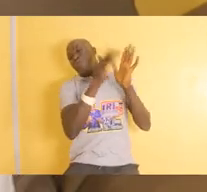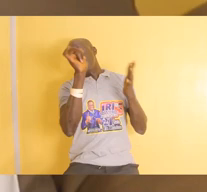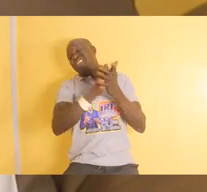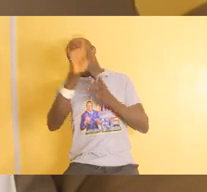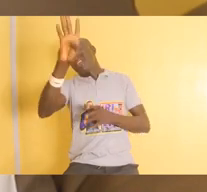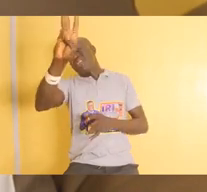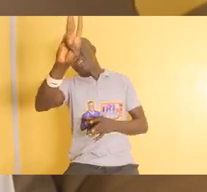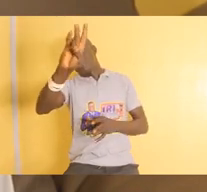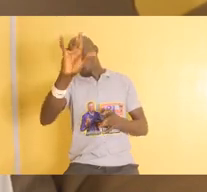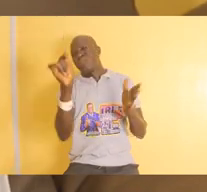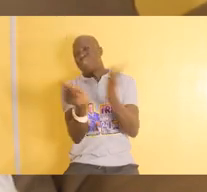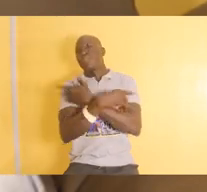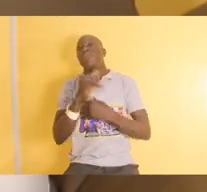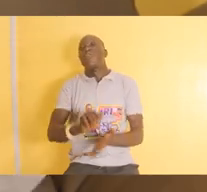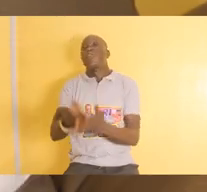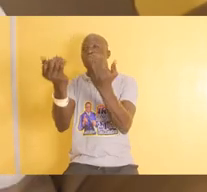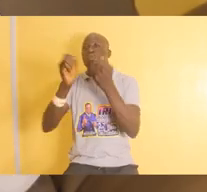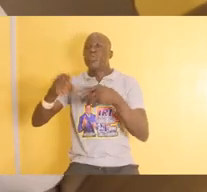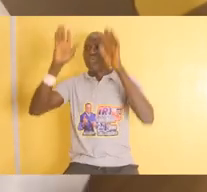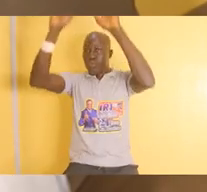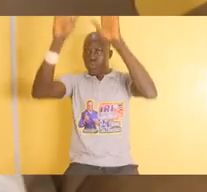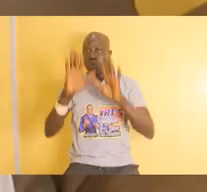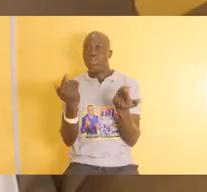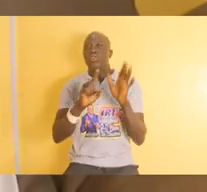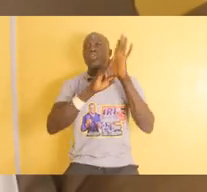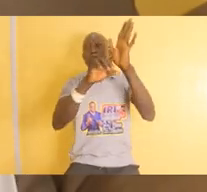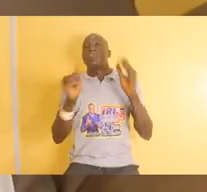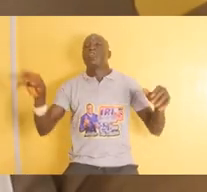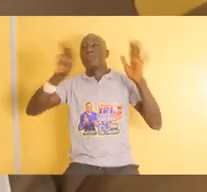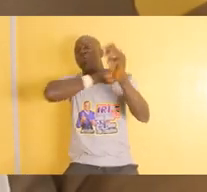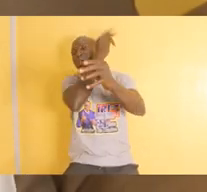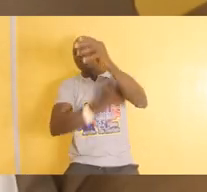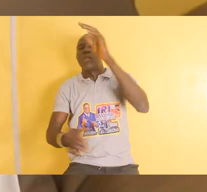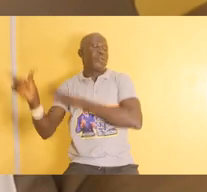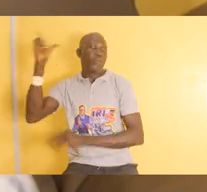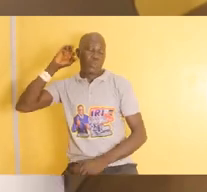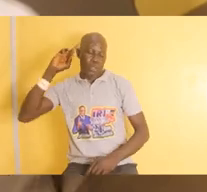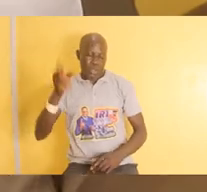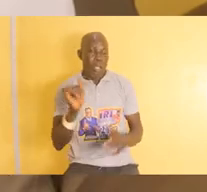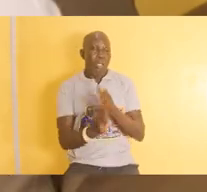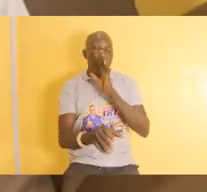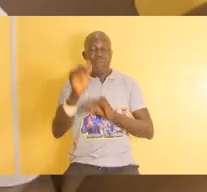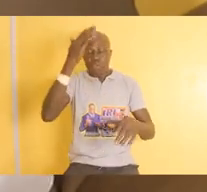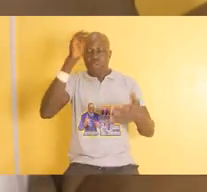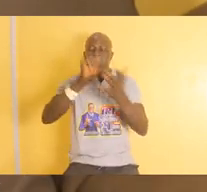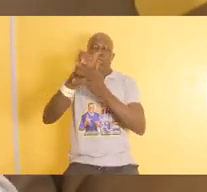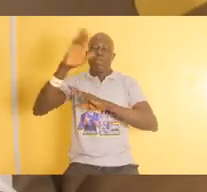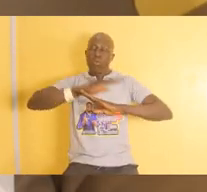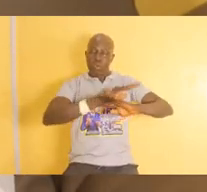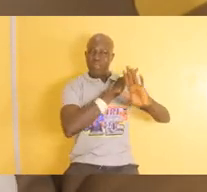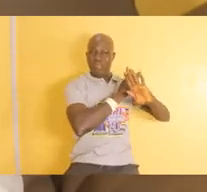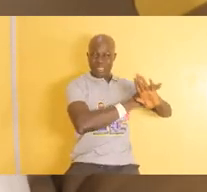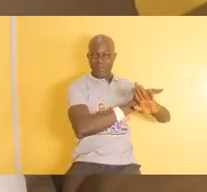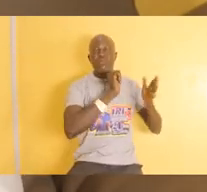7 days. For Jamaica, Ofe Dabira. Want to do Ofe na wagbara. Want to show its mighty. Sa. To bari ko na di. To